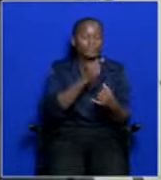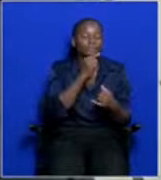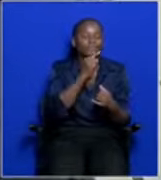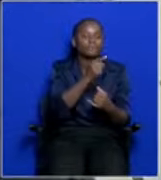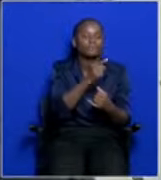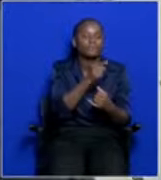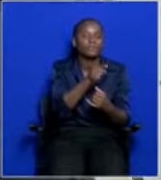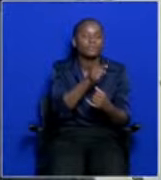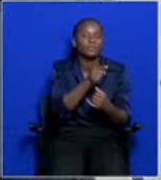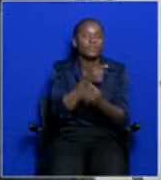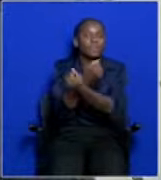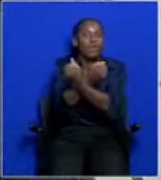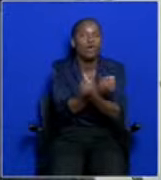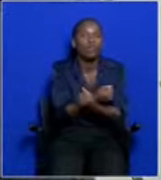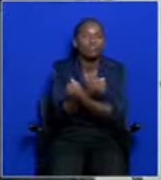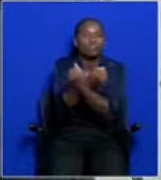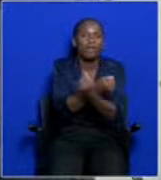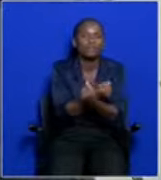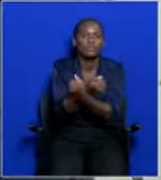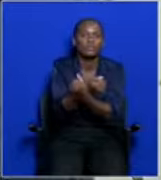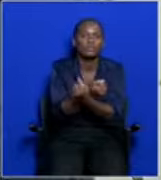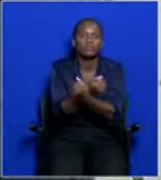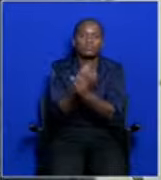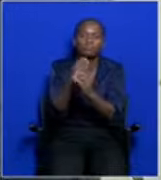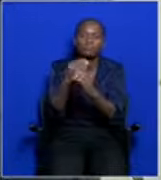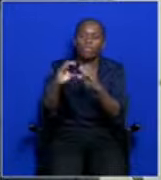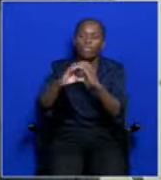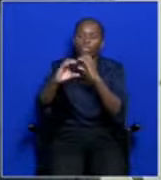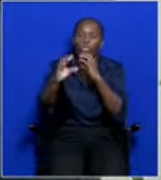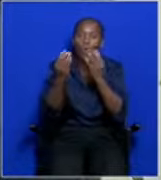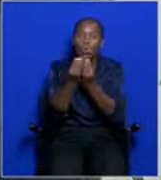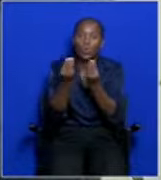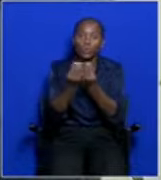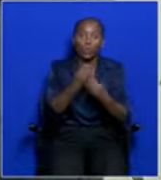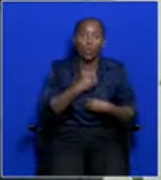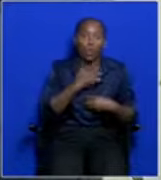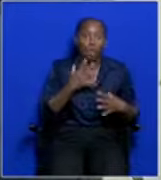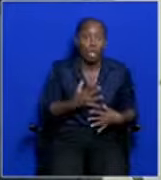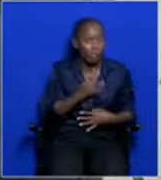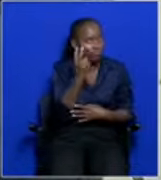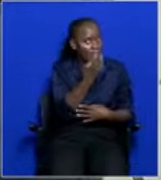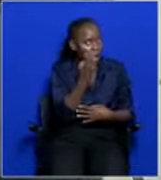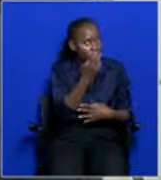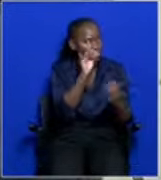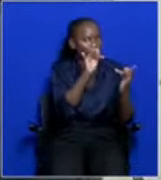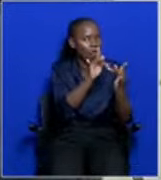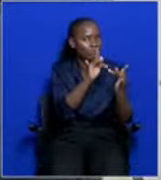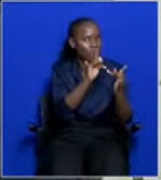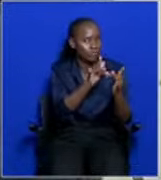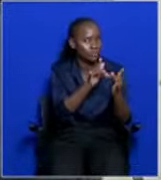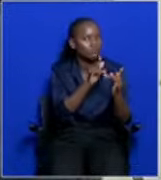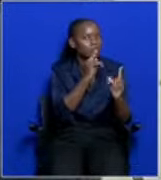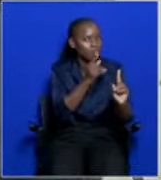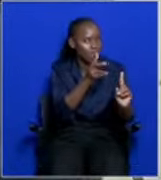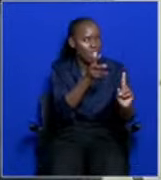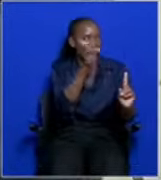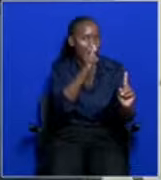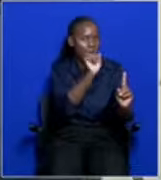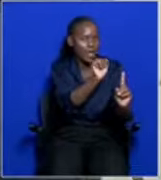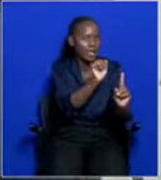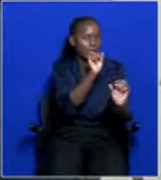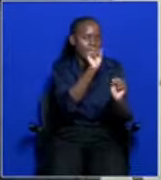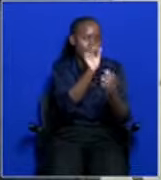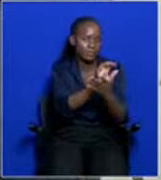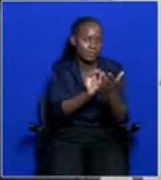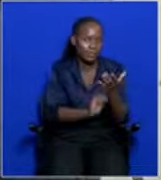plot. I'm struggling to locate the owner of the goods, as we have so far not been able to